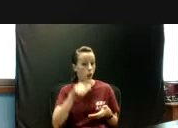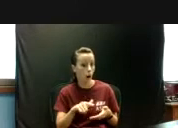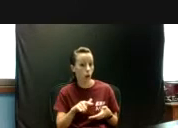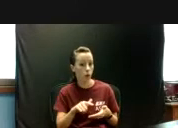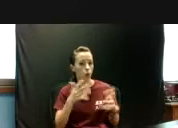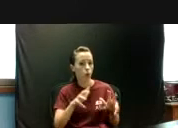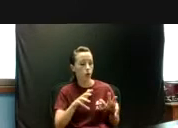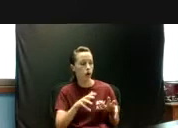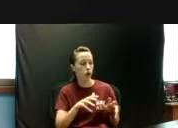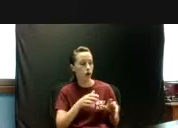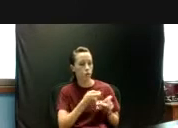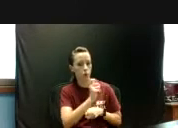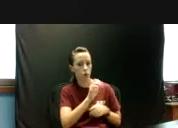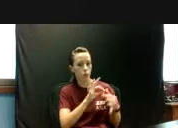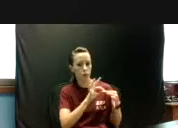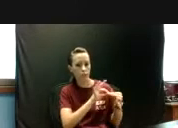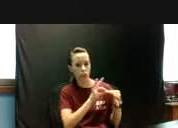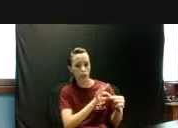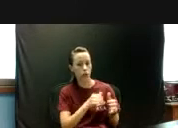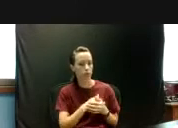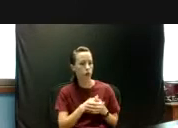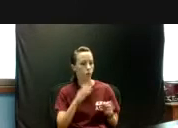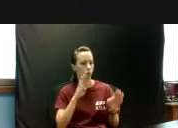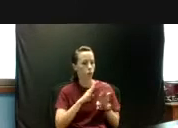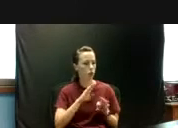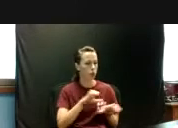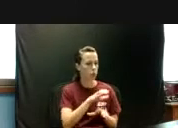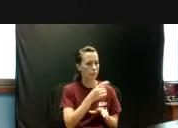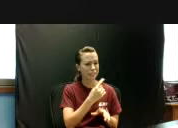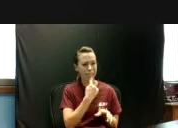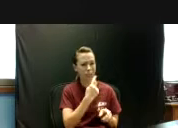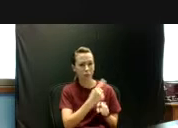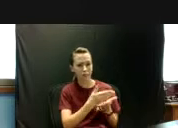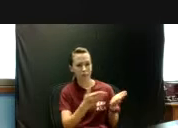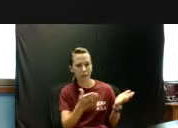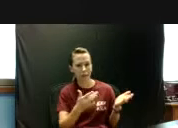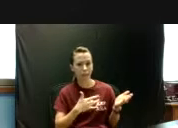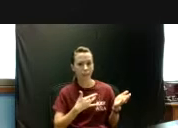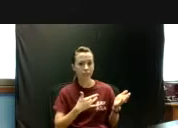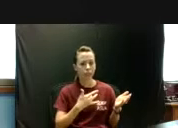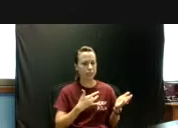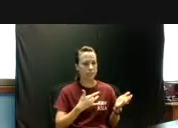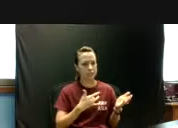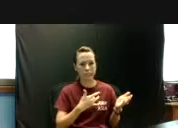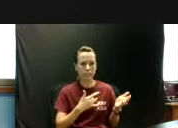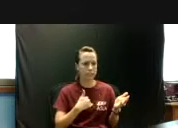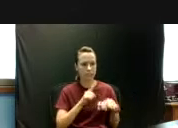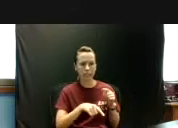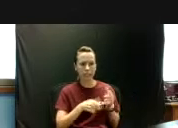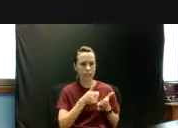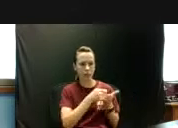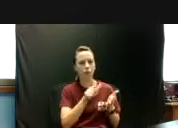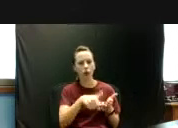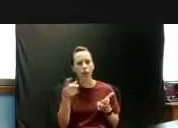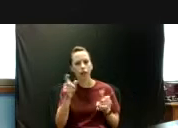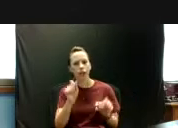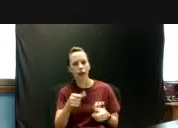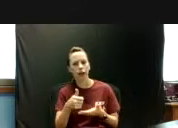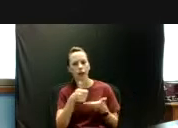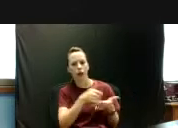They could be worried about doing or saying the right thing, feelings of inadequacy, afraid to put the idea in someone's head, which is a common